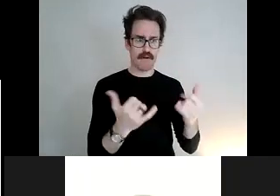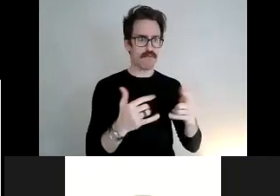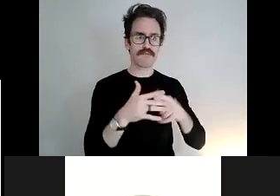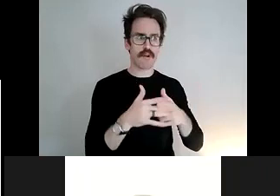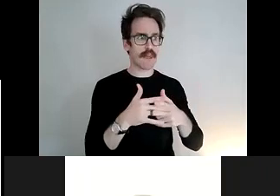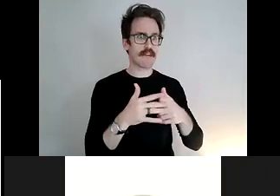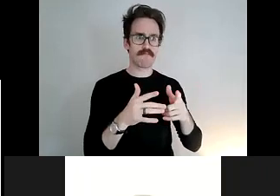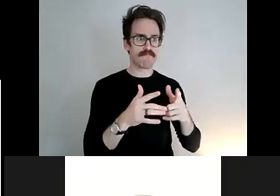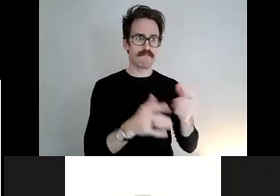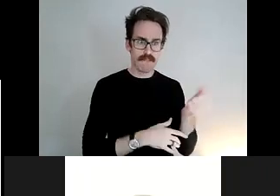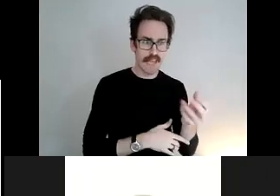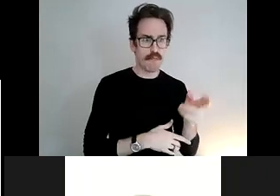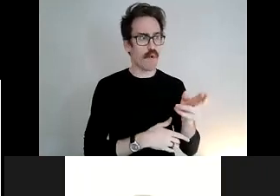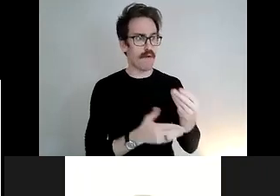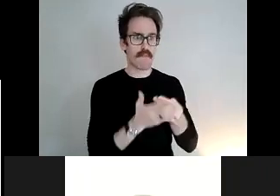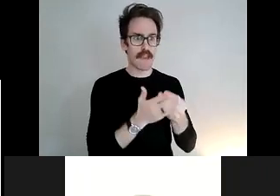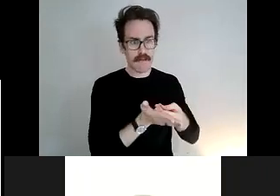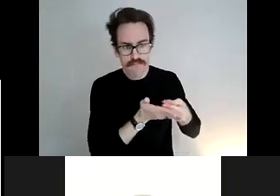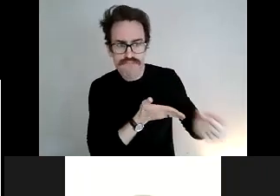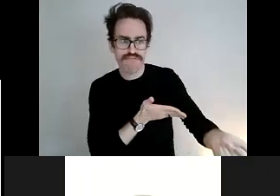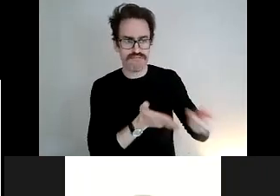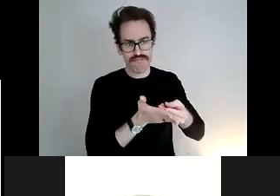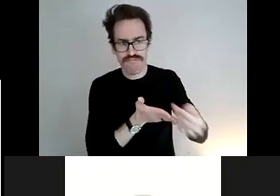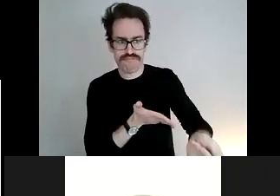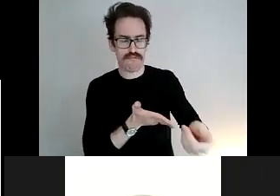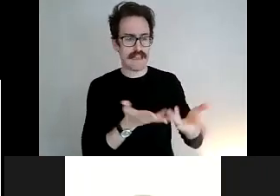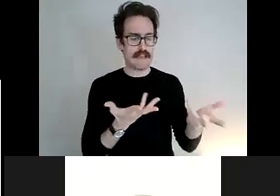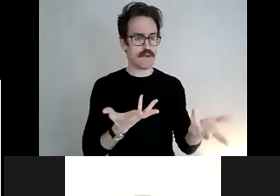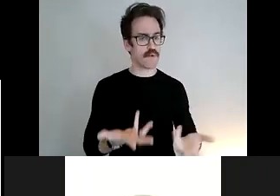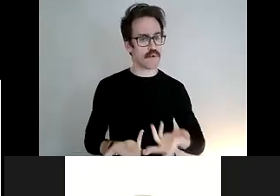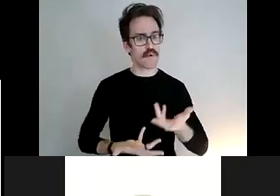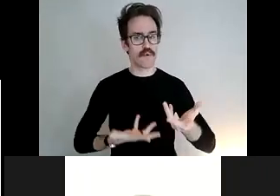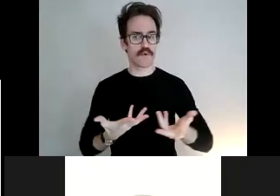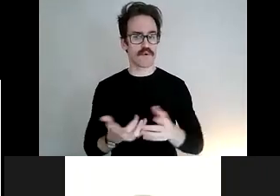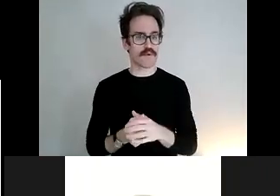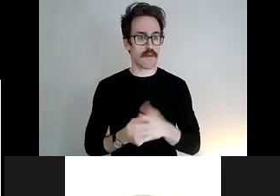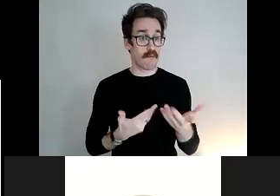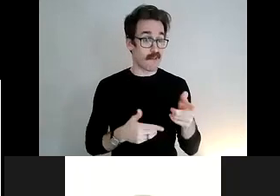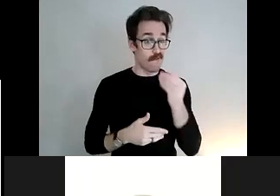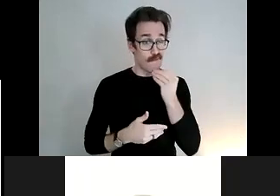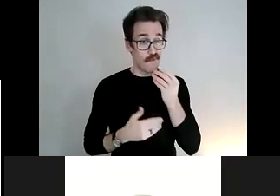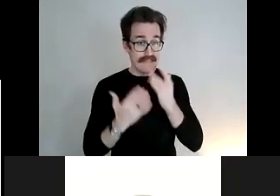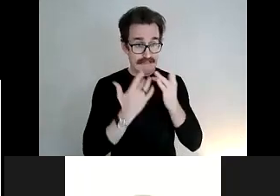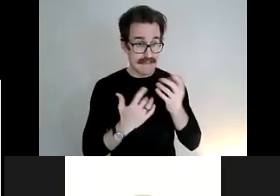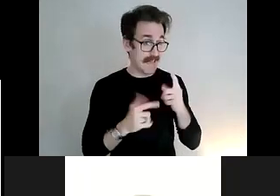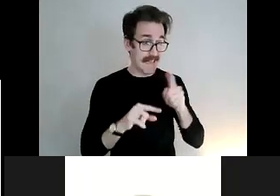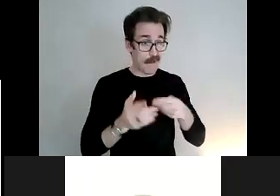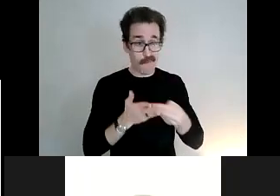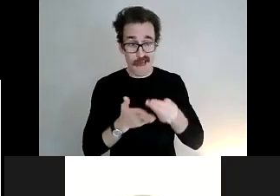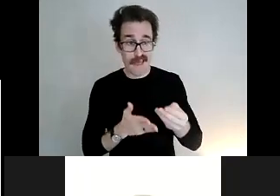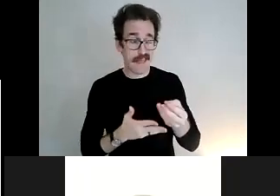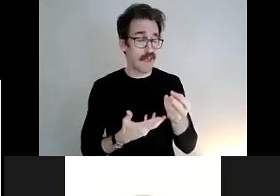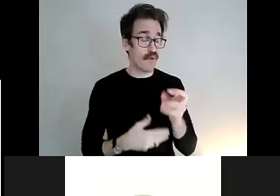Unusual and excessive spending may be a sign of risk, where it puts them at risk of not having food, like we talked about, being evicted or losing their